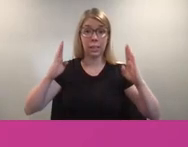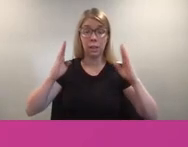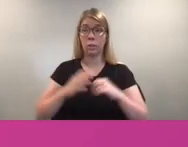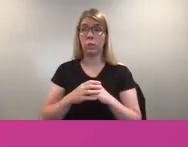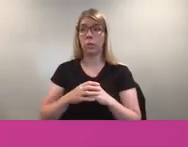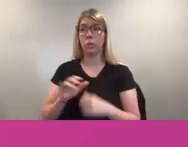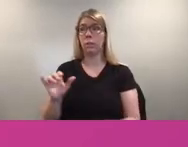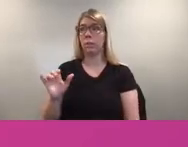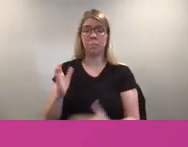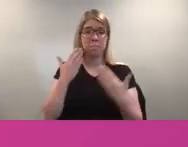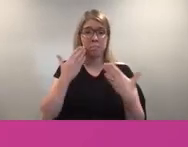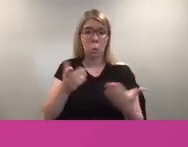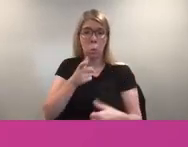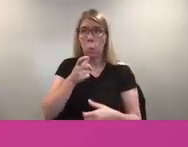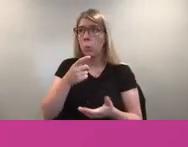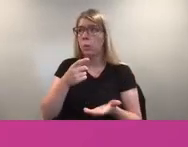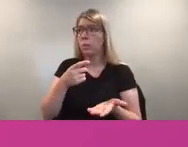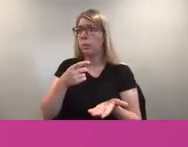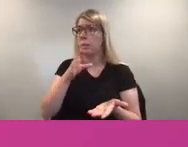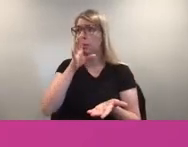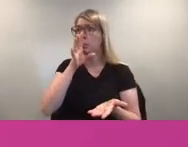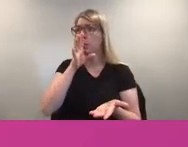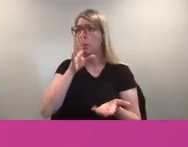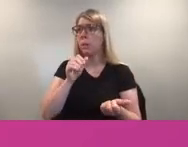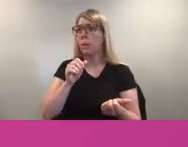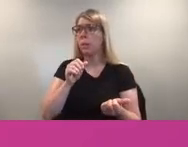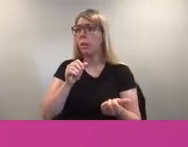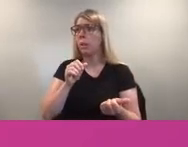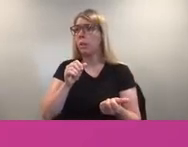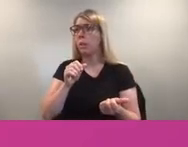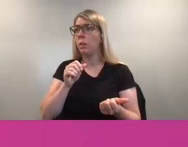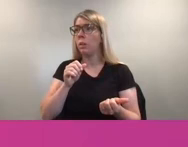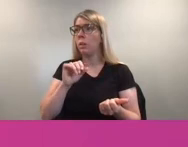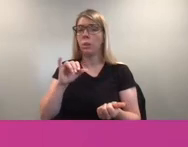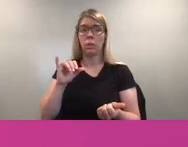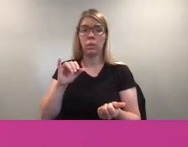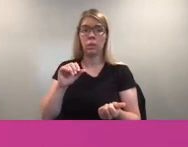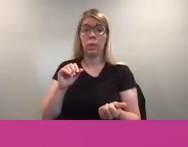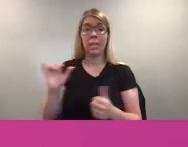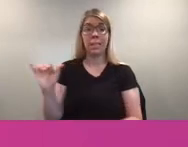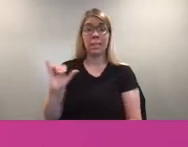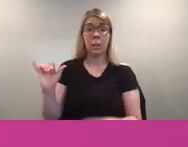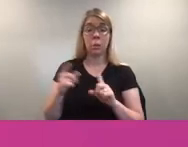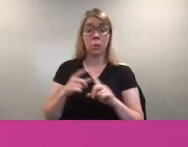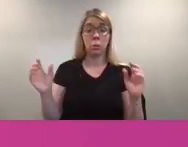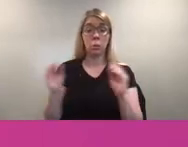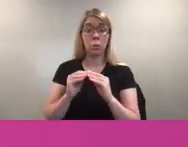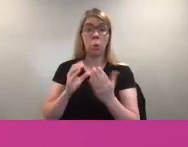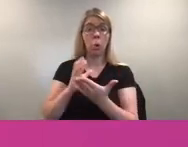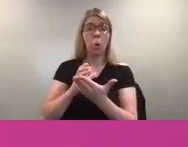similar to how we're seeing a lot more course markings in place for things like